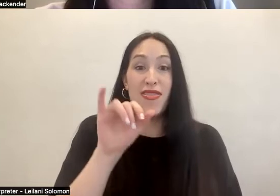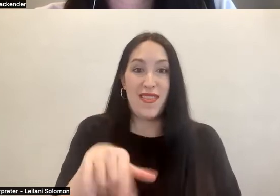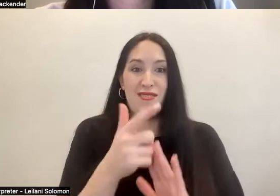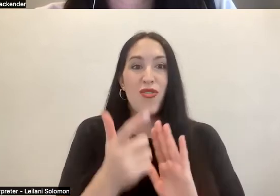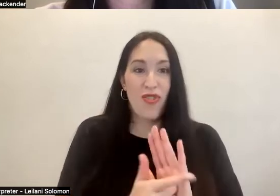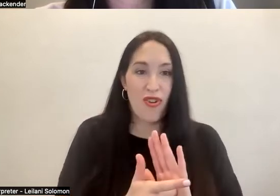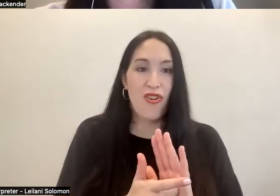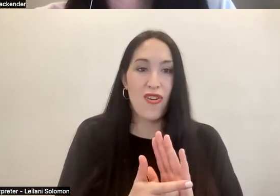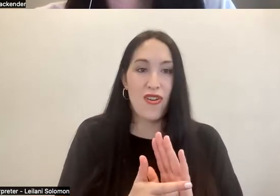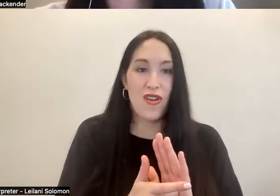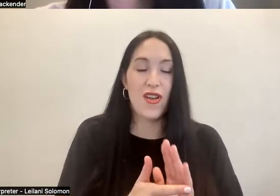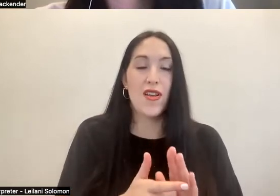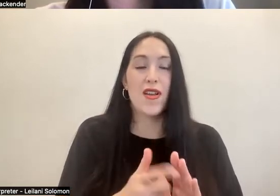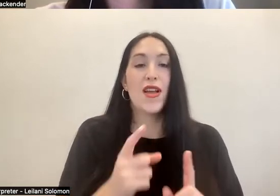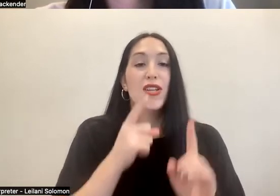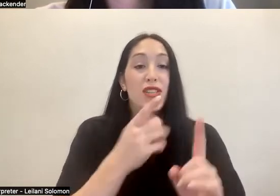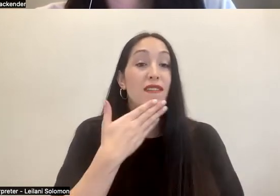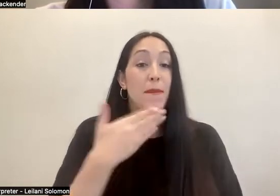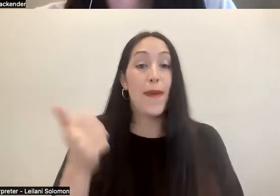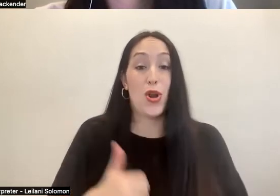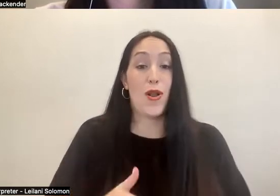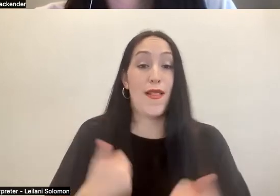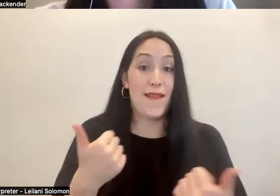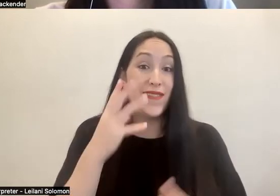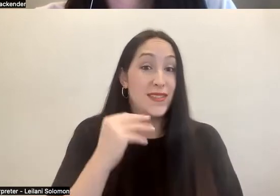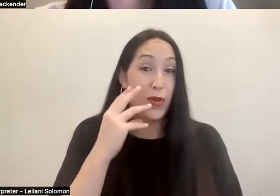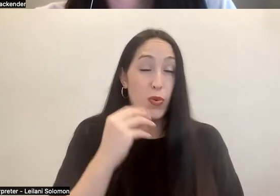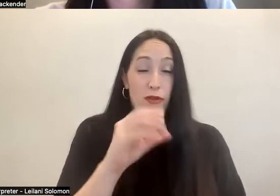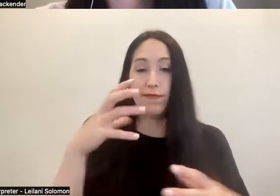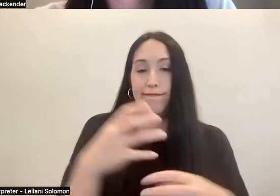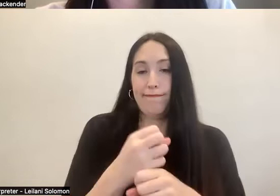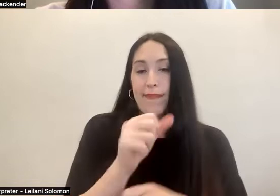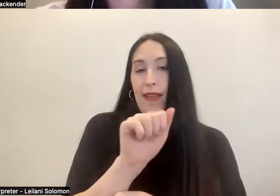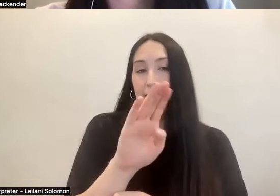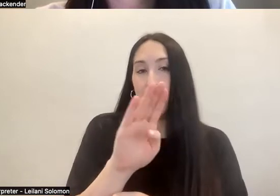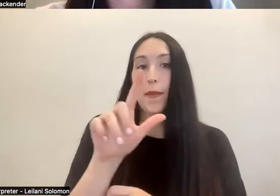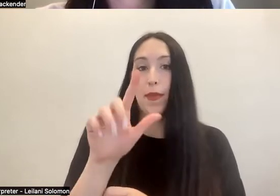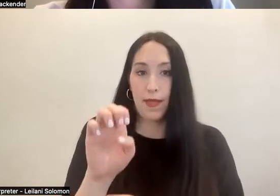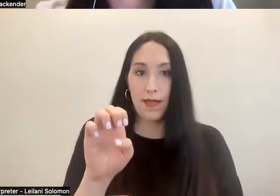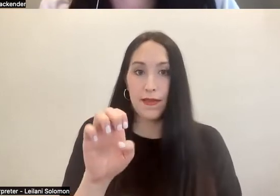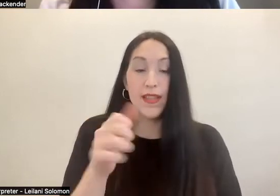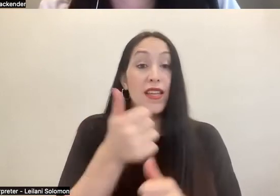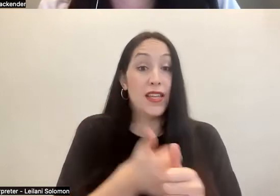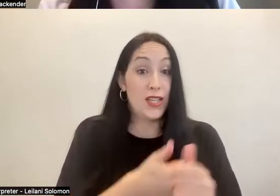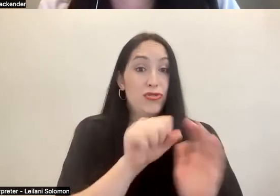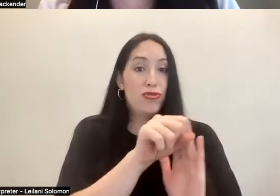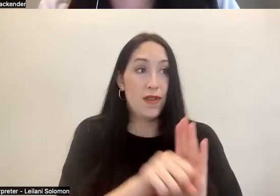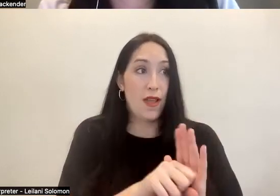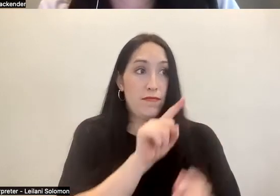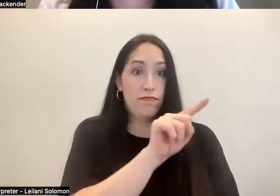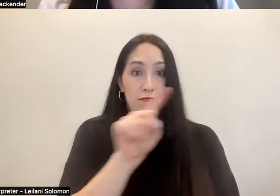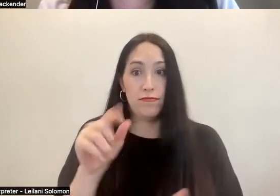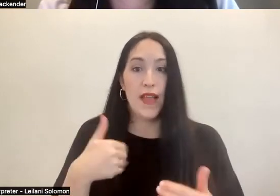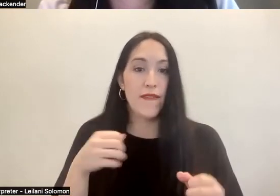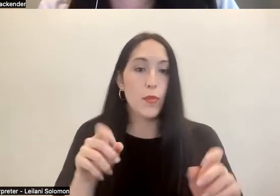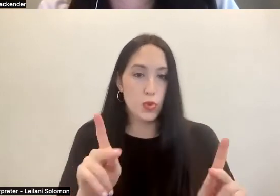as the ABLE Act, passed, and each state could pass their own ABLE Act. So we passed the